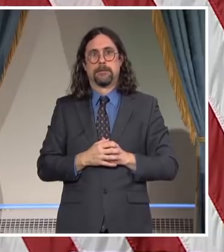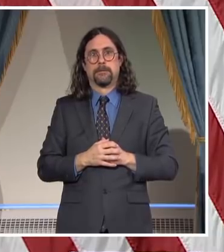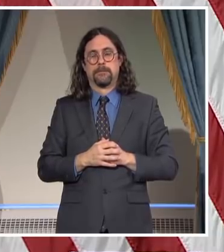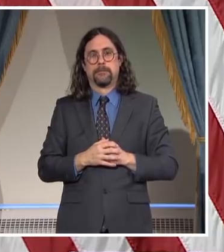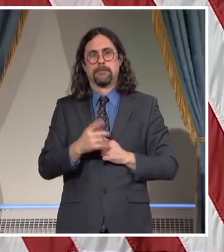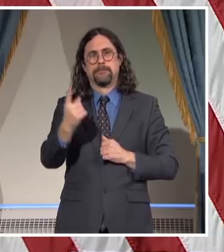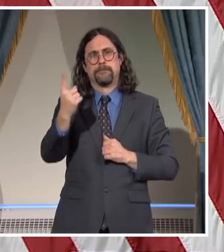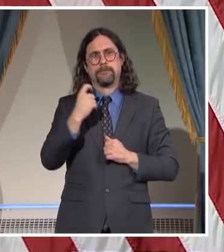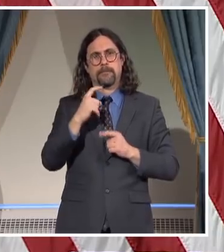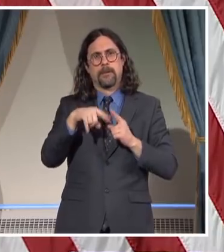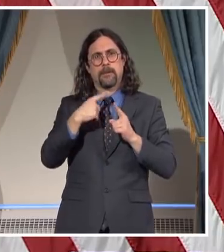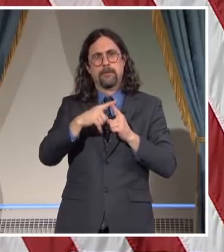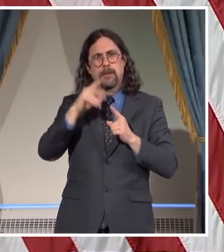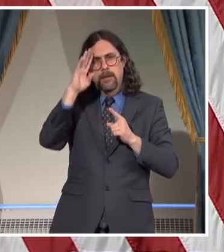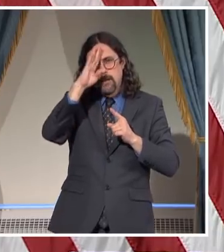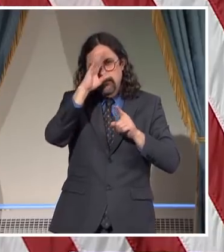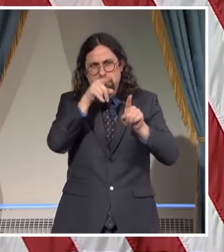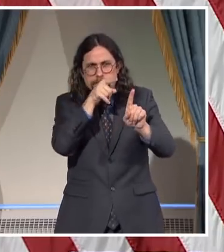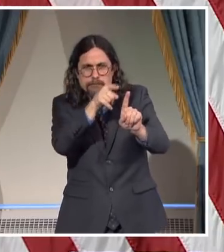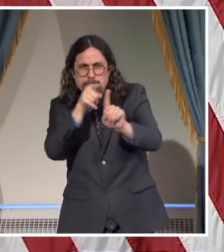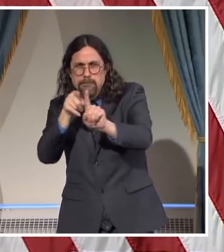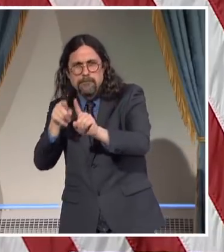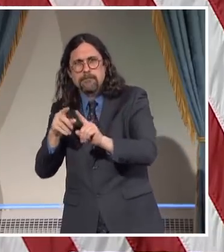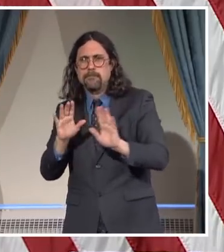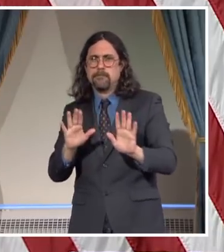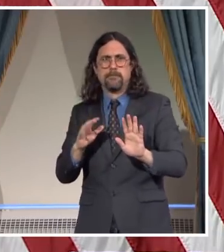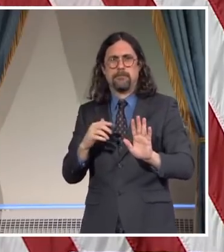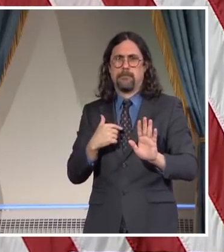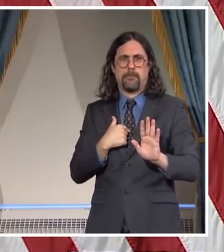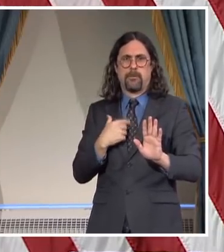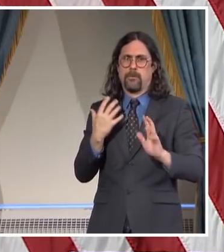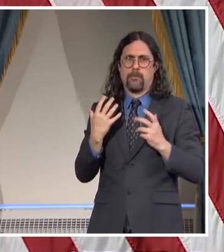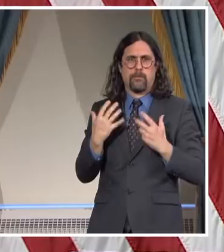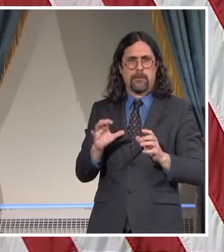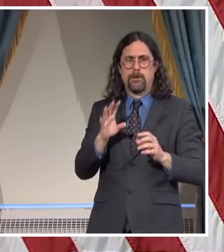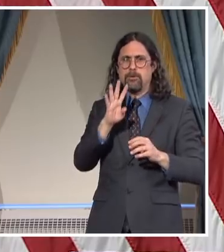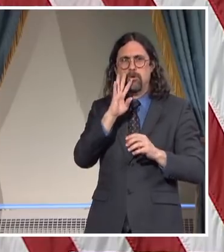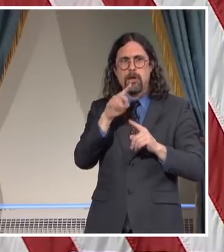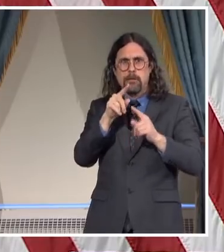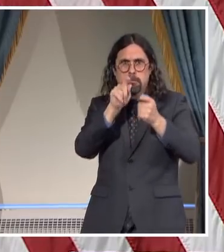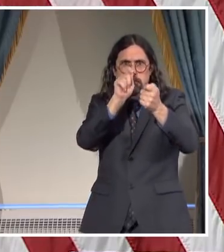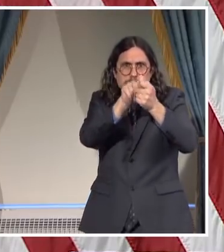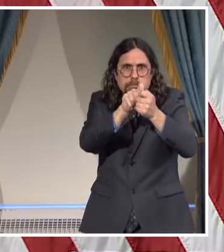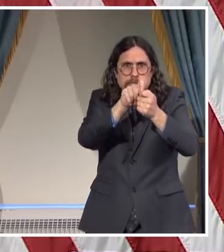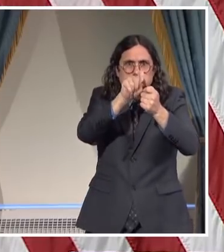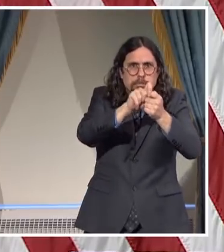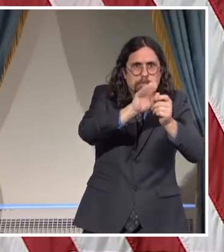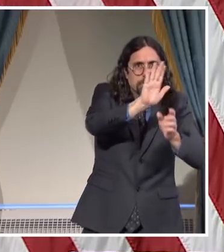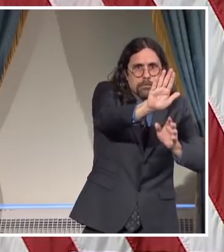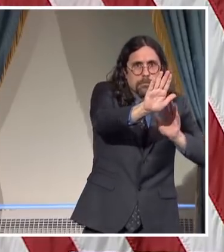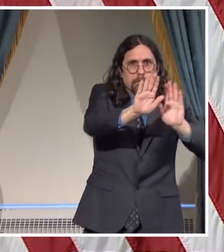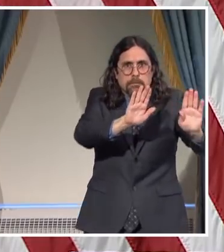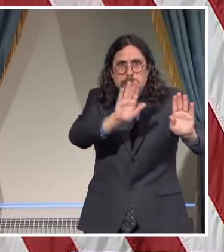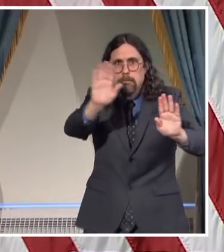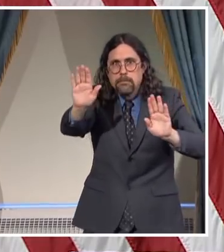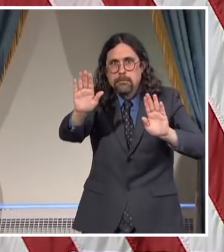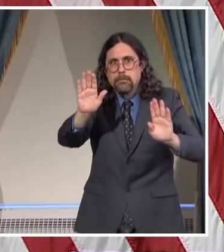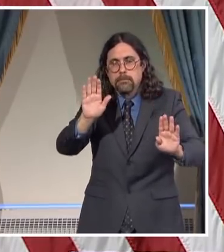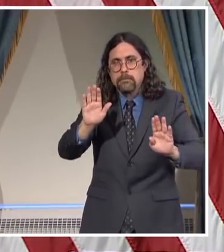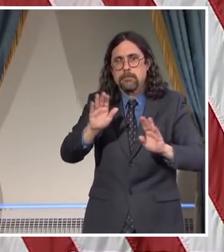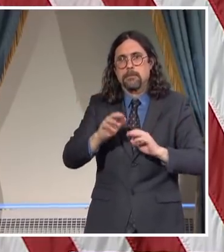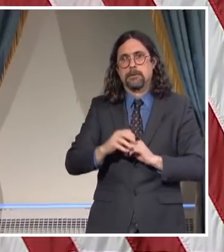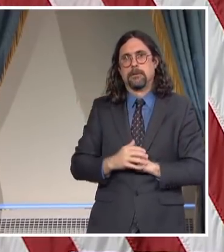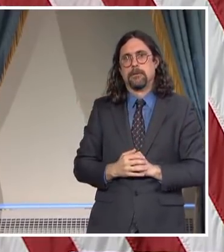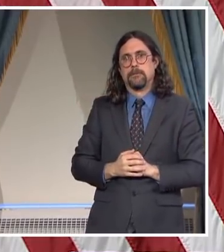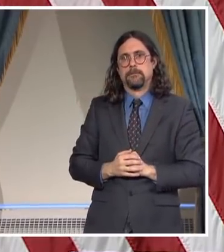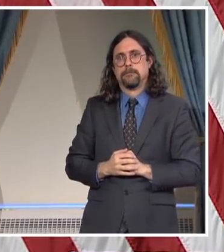asset anymore. They used to be in the world we knew a few weeks ago, and are not anymore. And Dr. Katz is the person who most